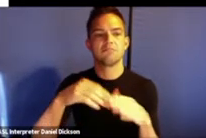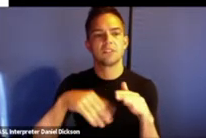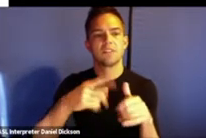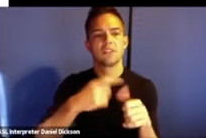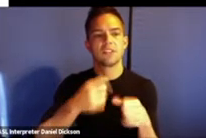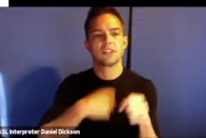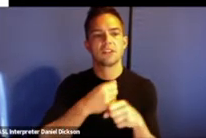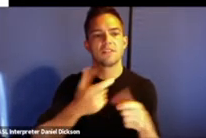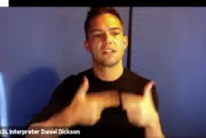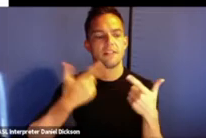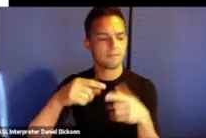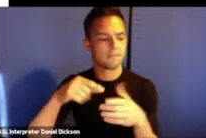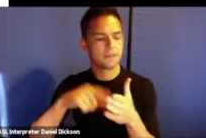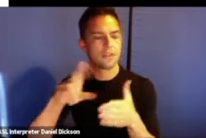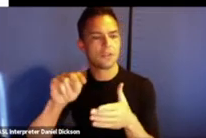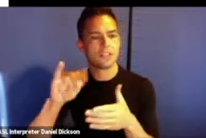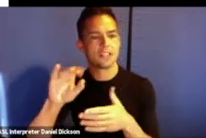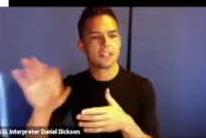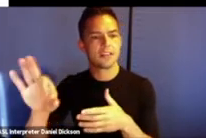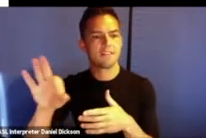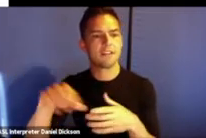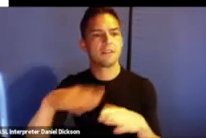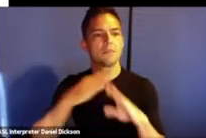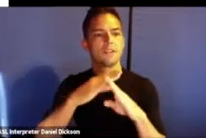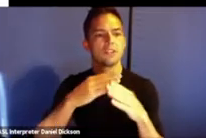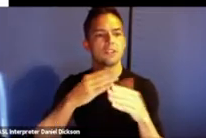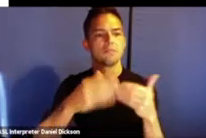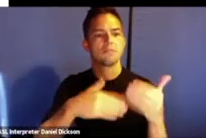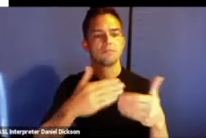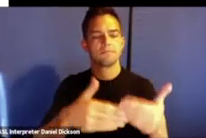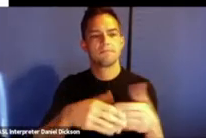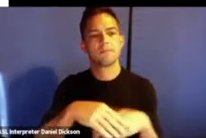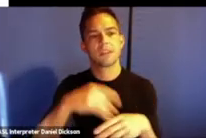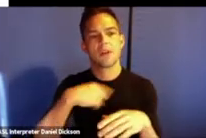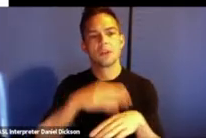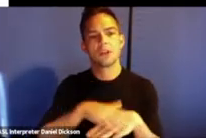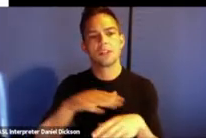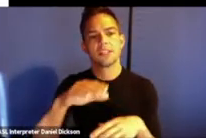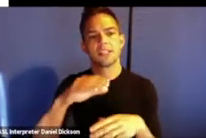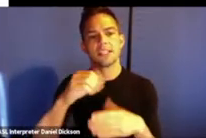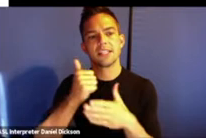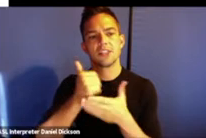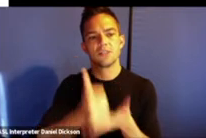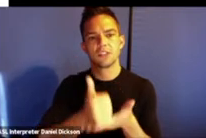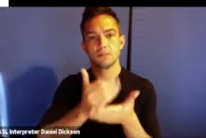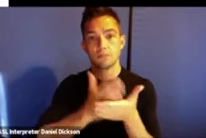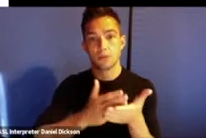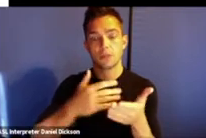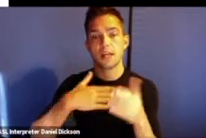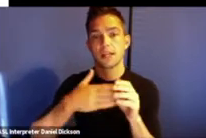this UNICEF early intervention project, I was more on the intervention side. So I do lead the intervention